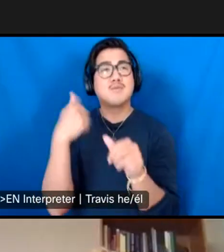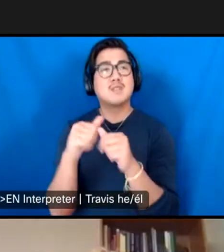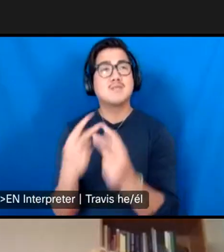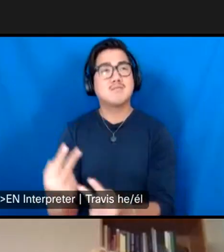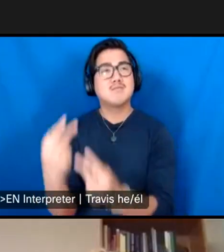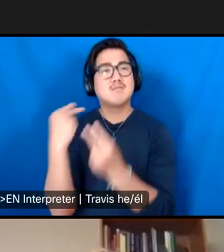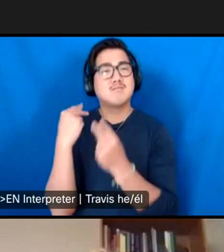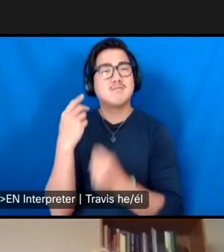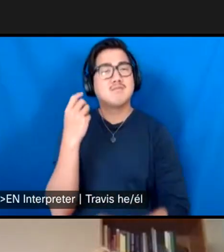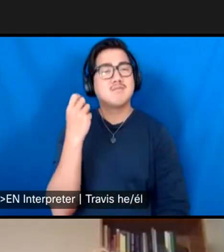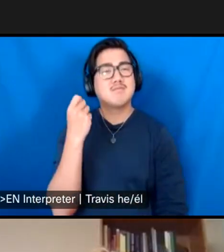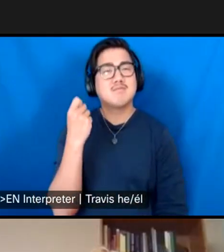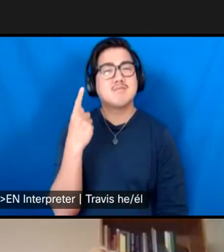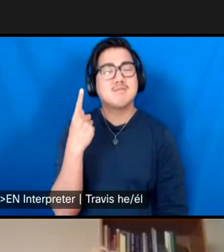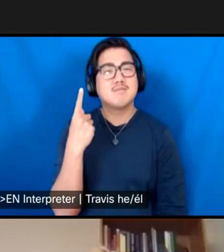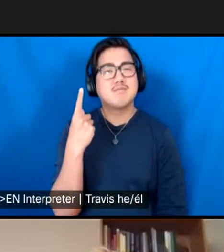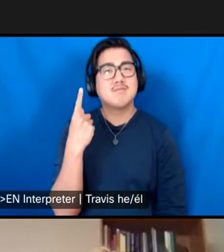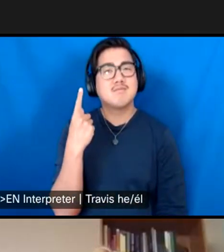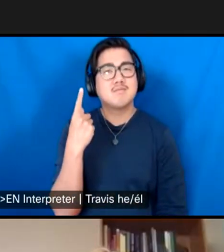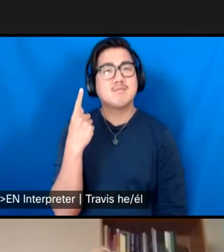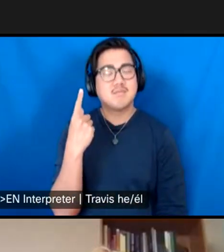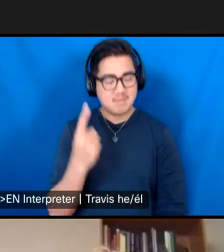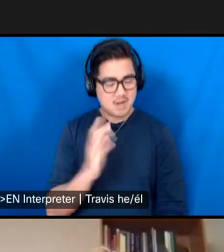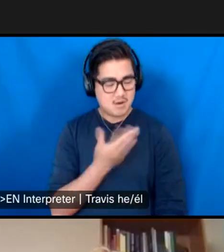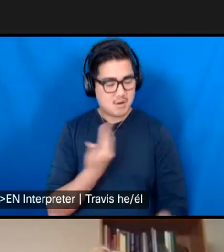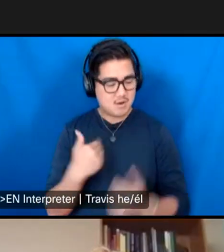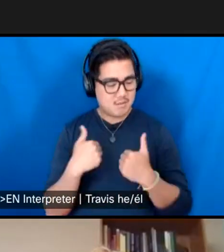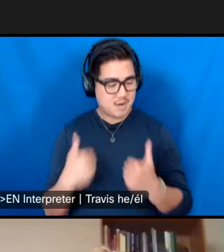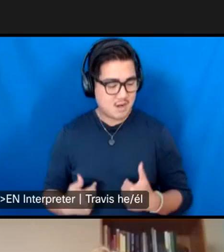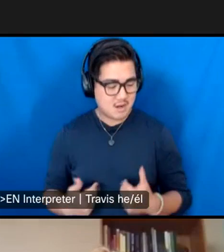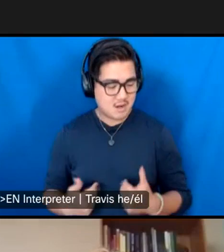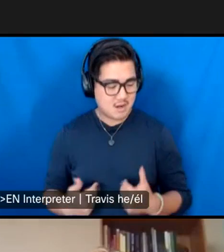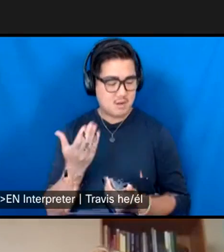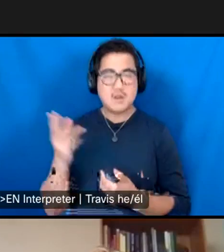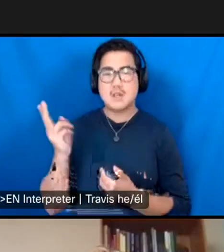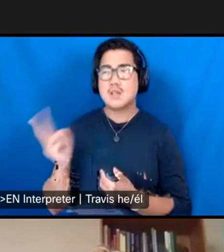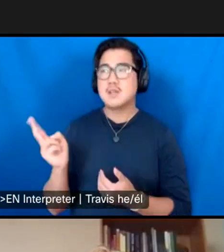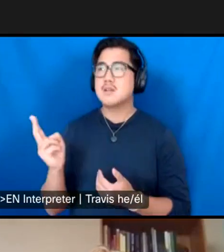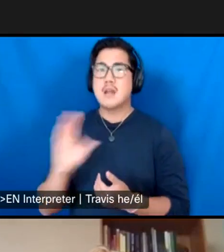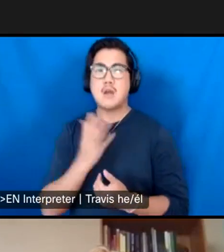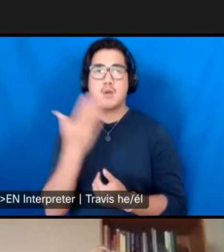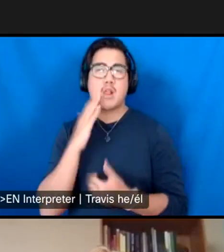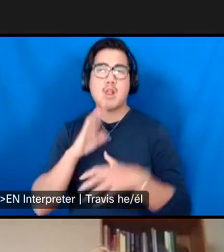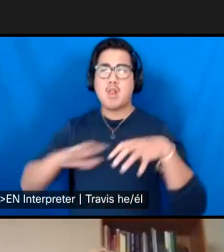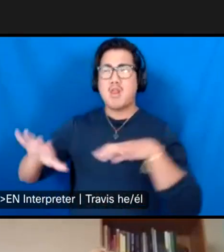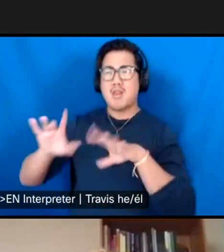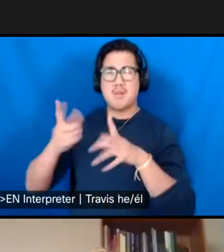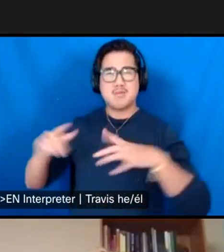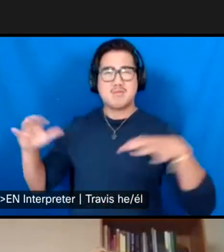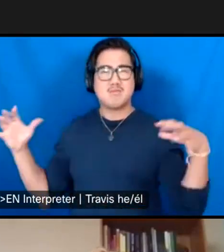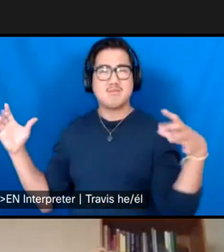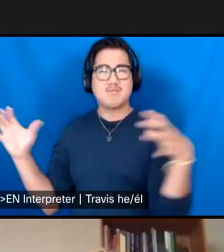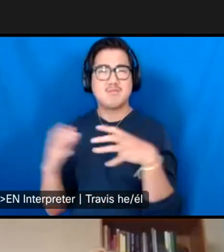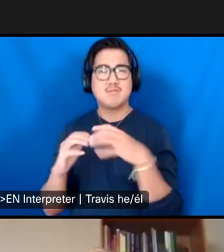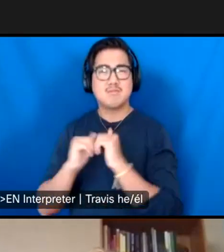separate bodies, the separate parts of our bodies, of our histories, of our knowledges. And this will guide